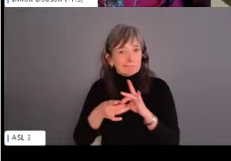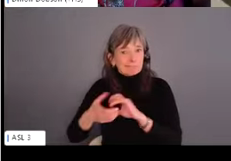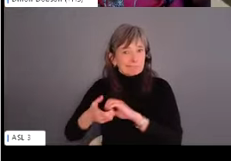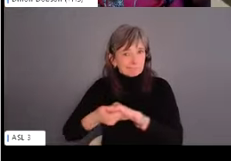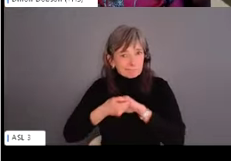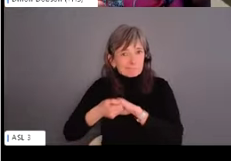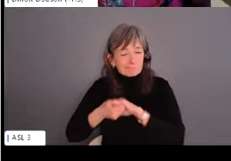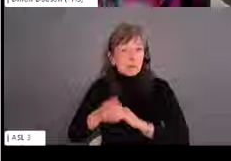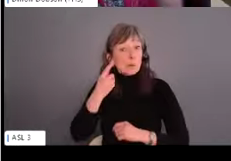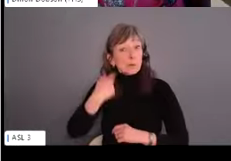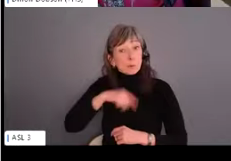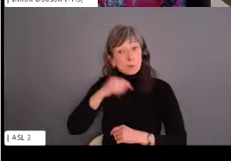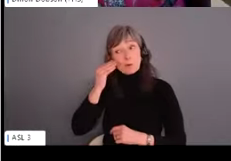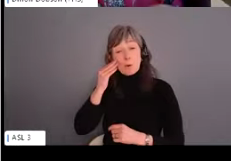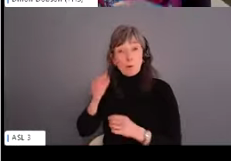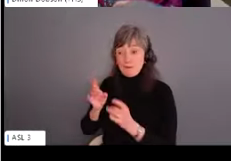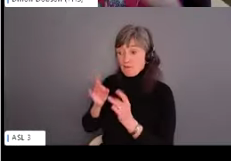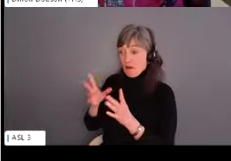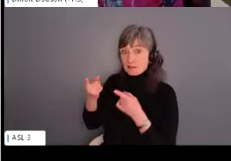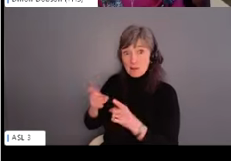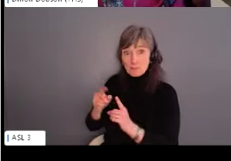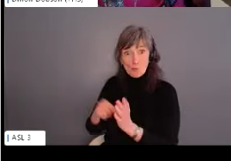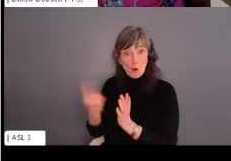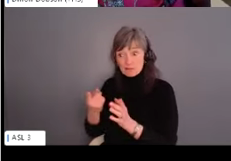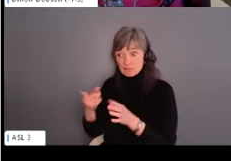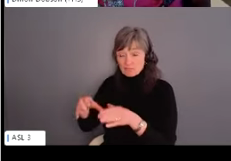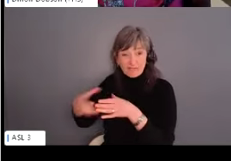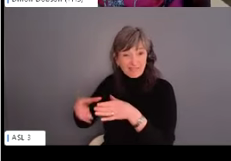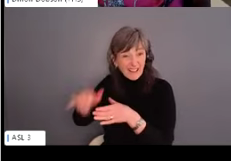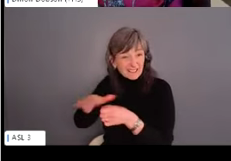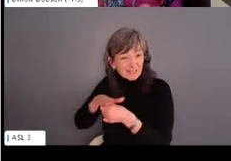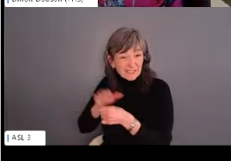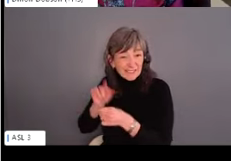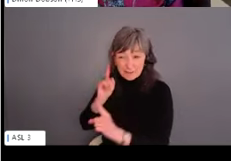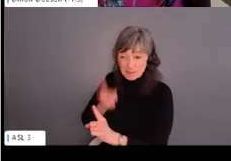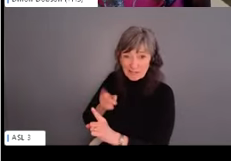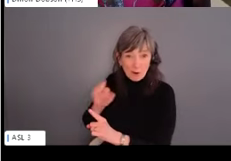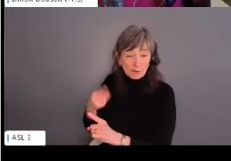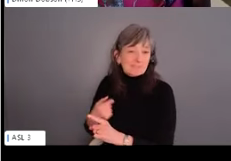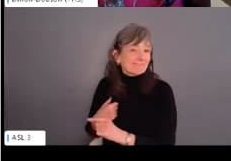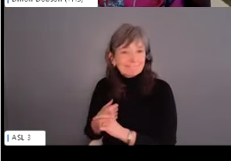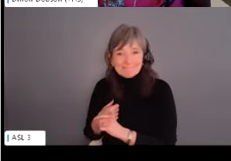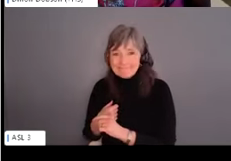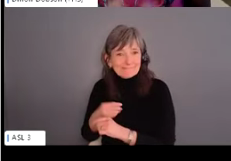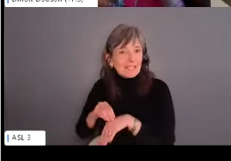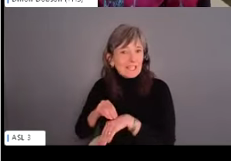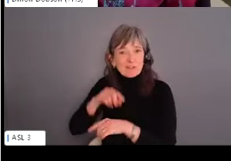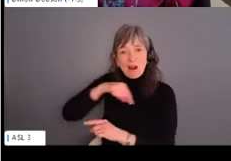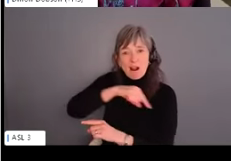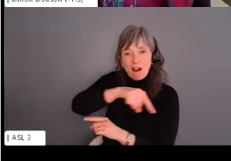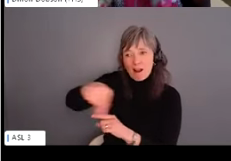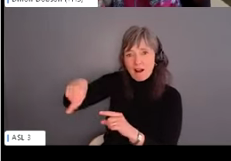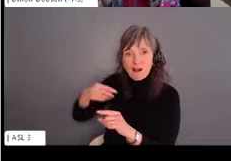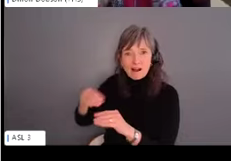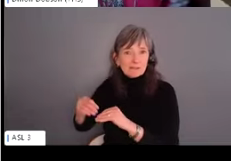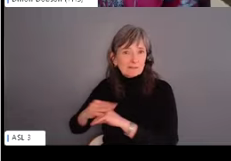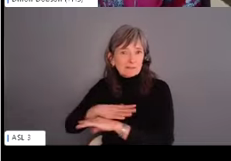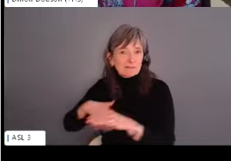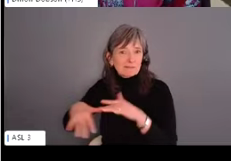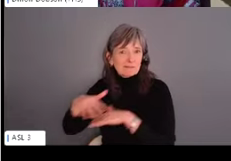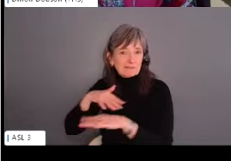And so prevention and early intervention also do not happen in silos. And so the issue of violence sits between